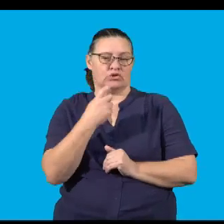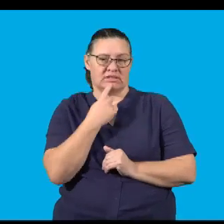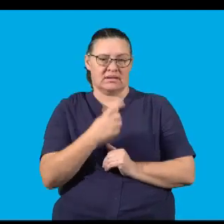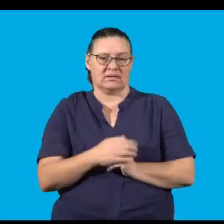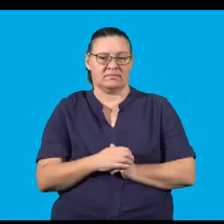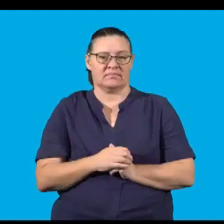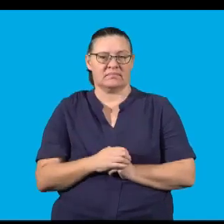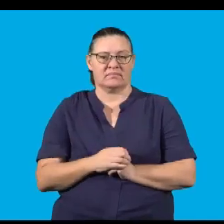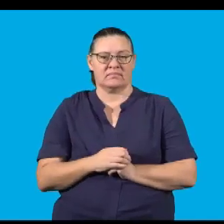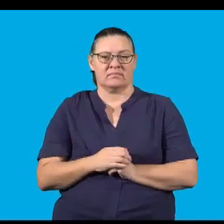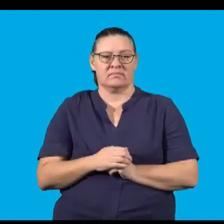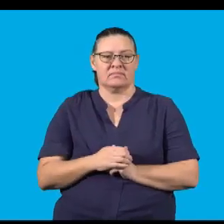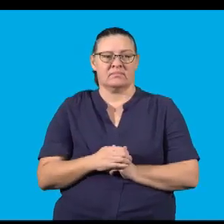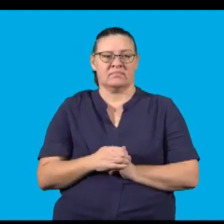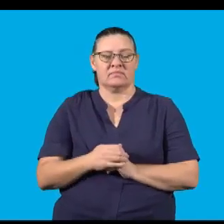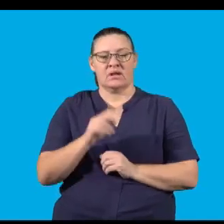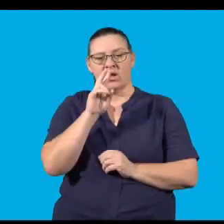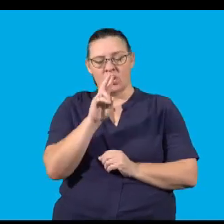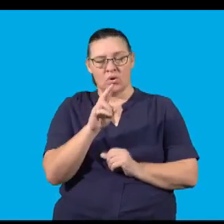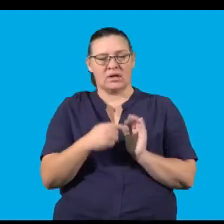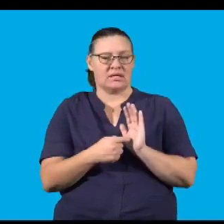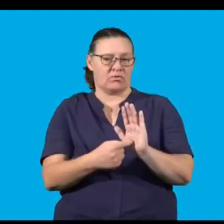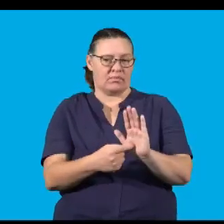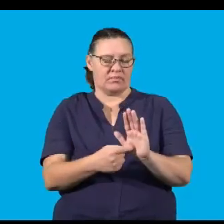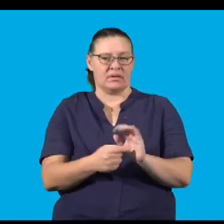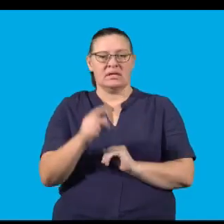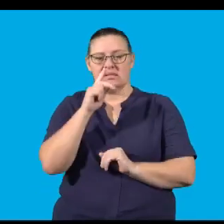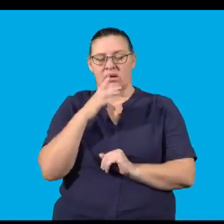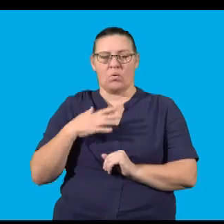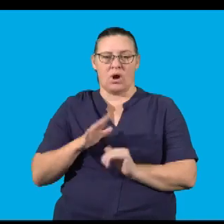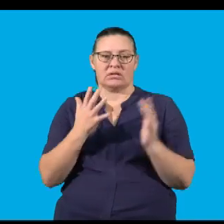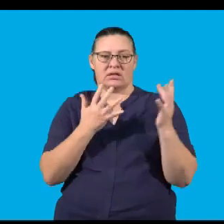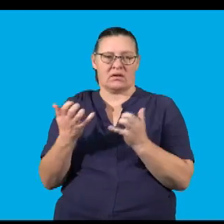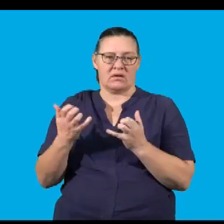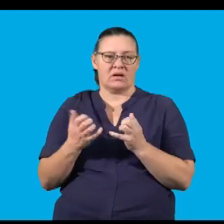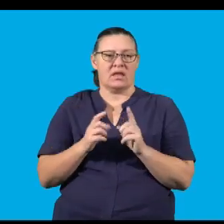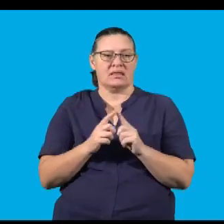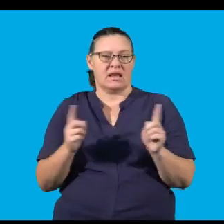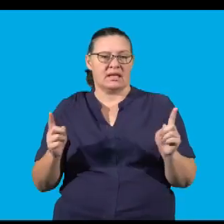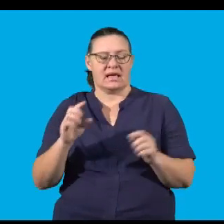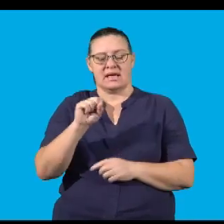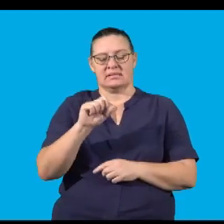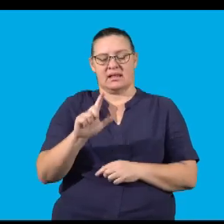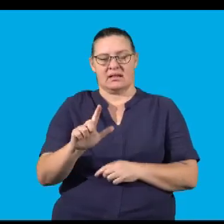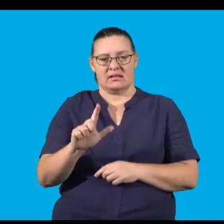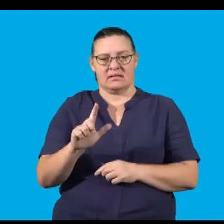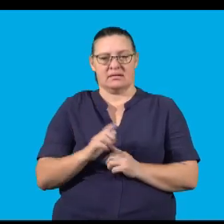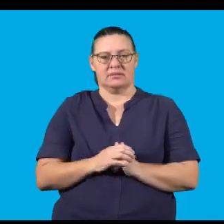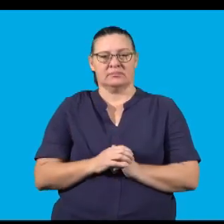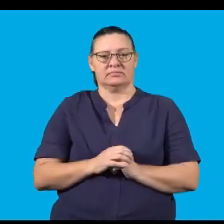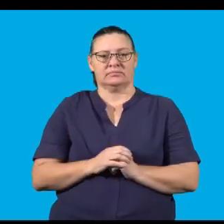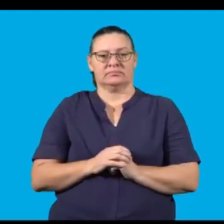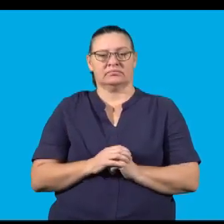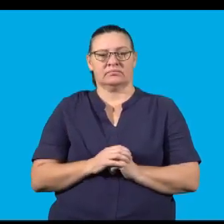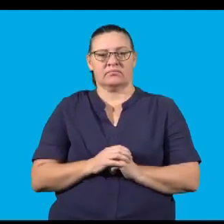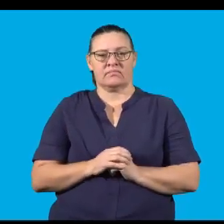says. So we'd look at our diagram, we'd see that they want us to calculate the length SL,